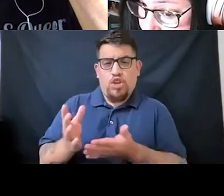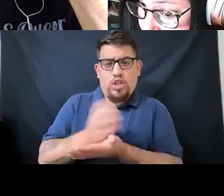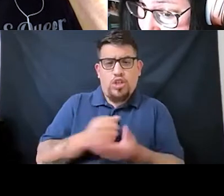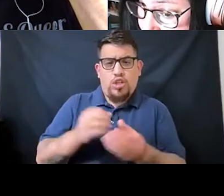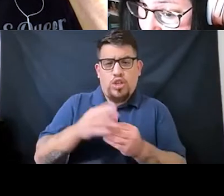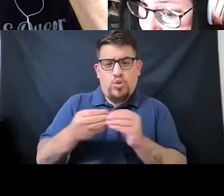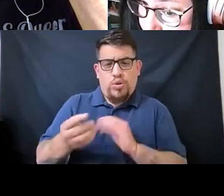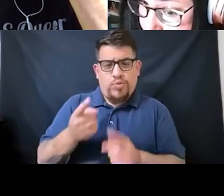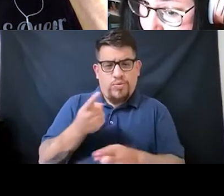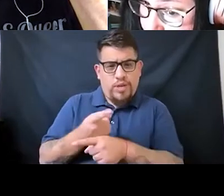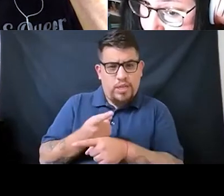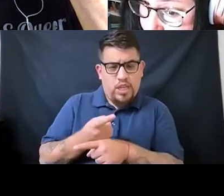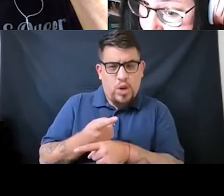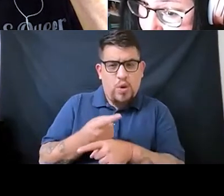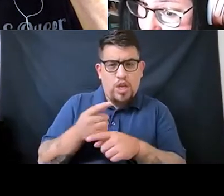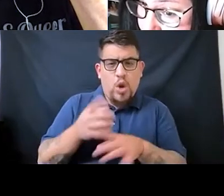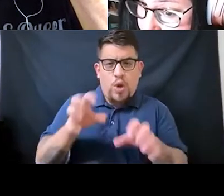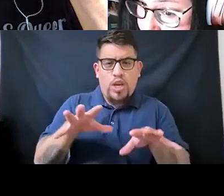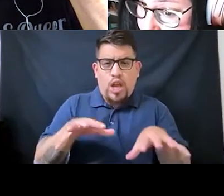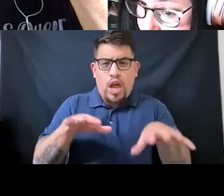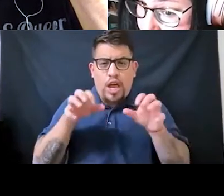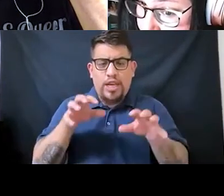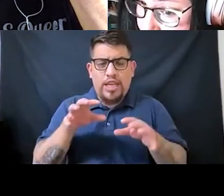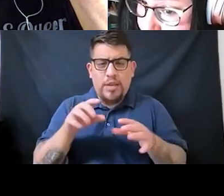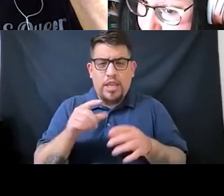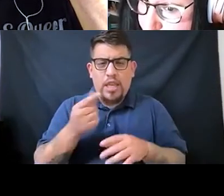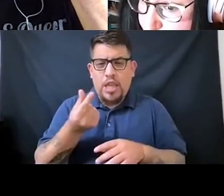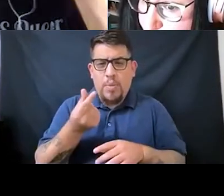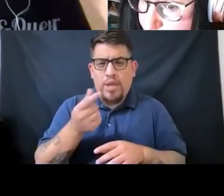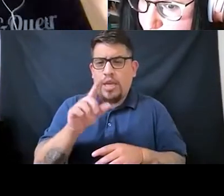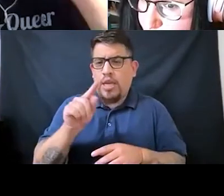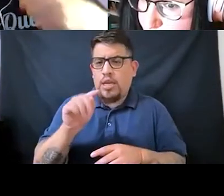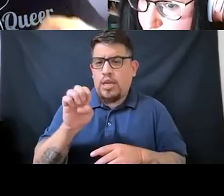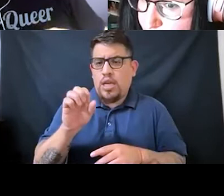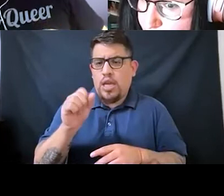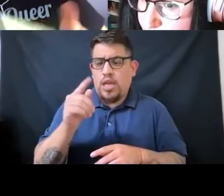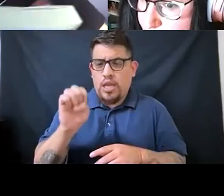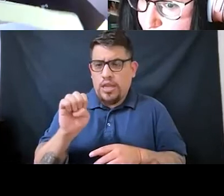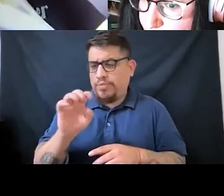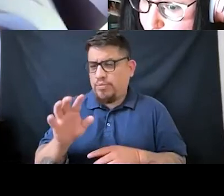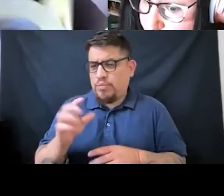give the audience a little tease about what your piece in the anthology is about?